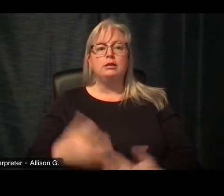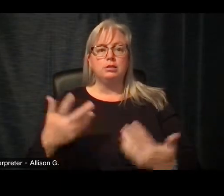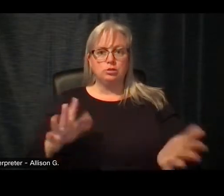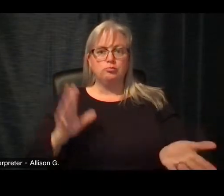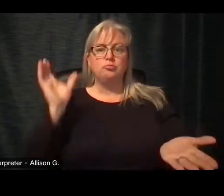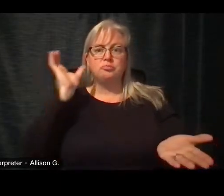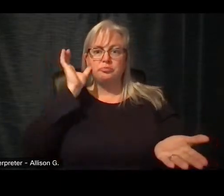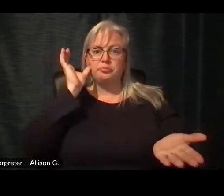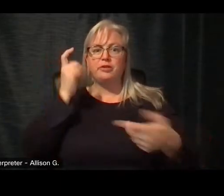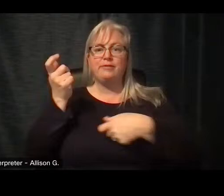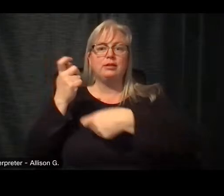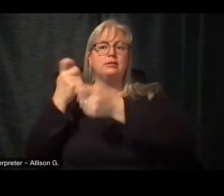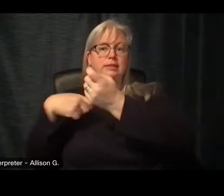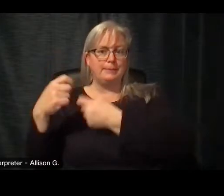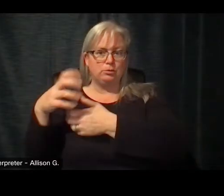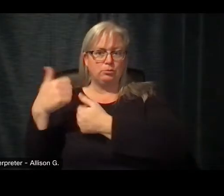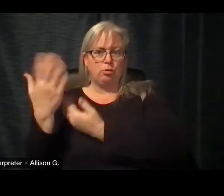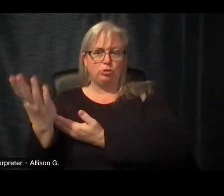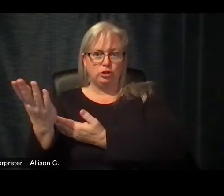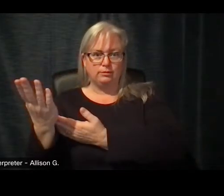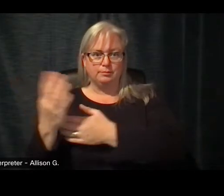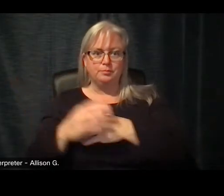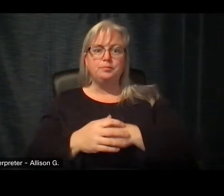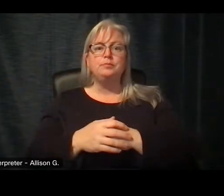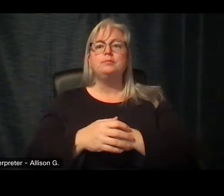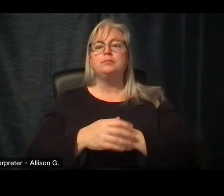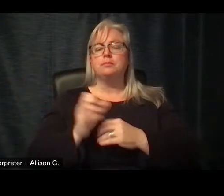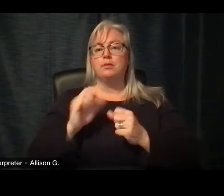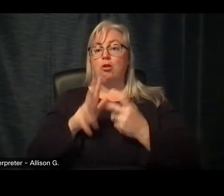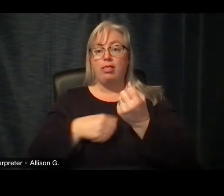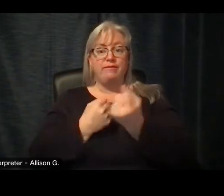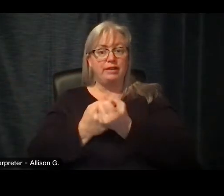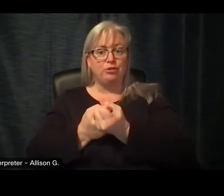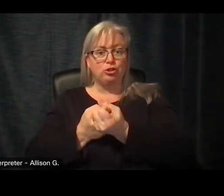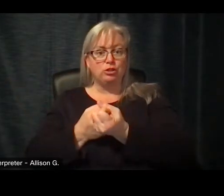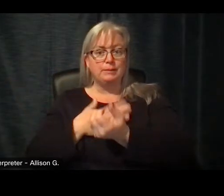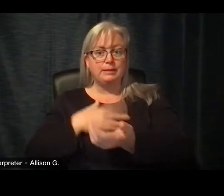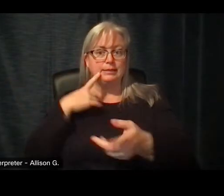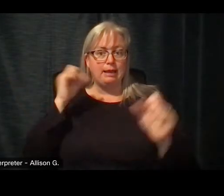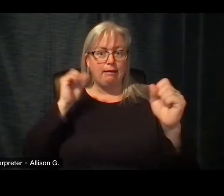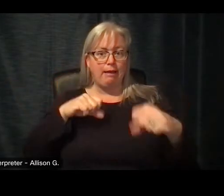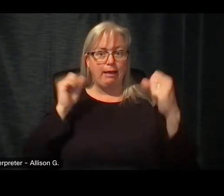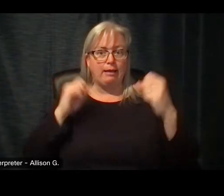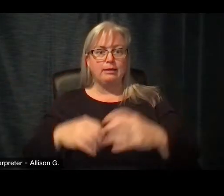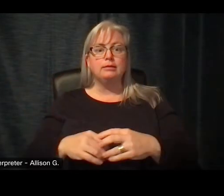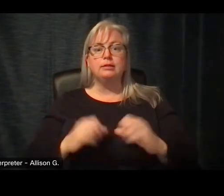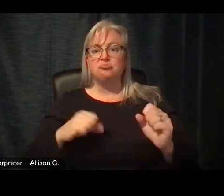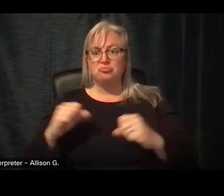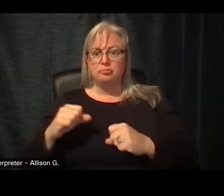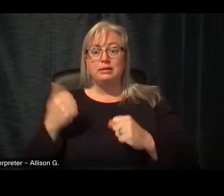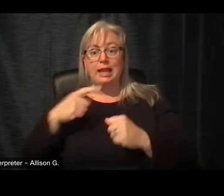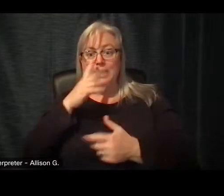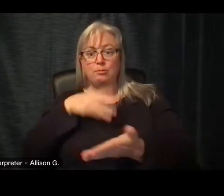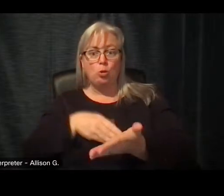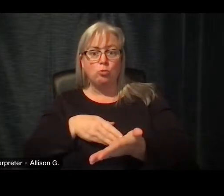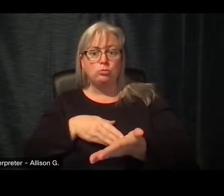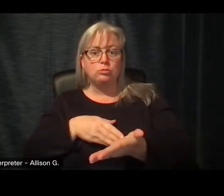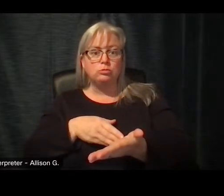the substitute motion. So all in favor, please say aye. Any